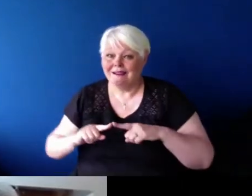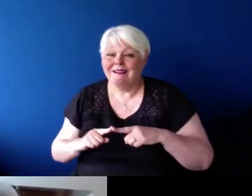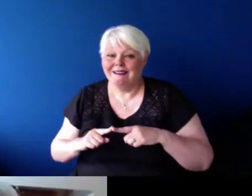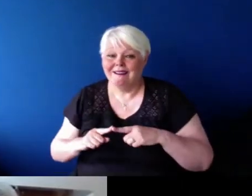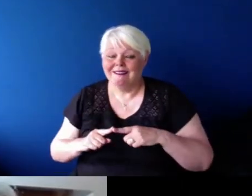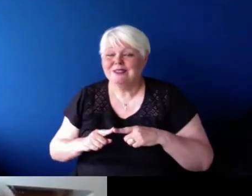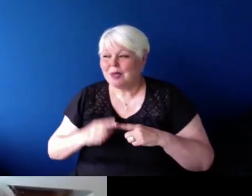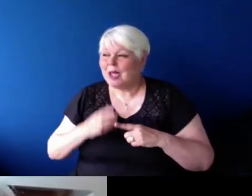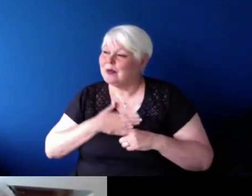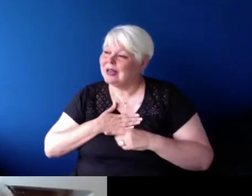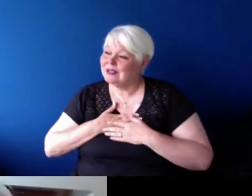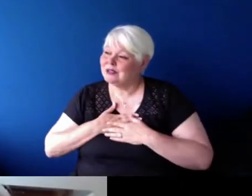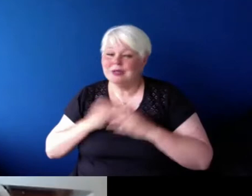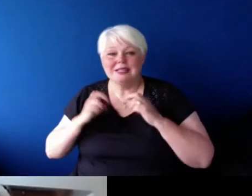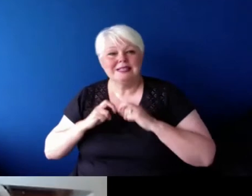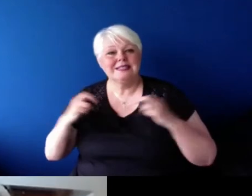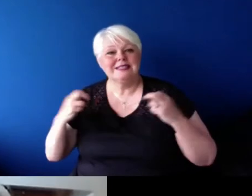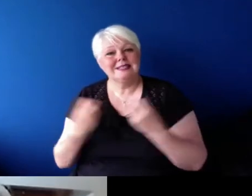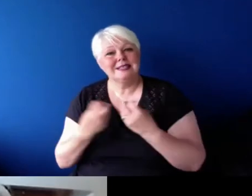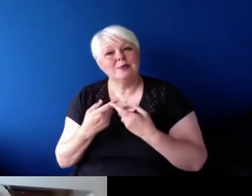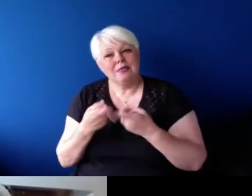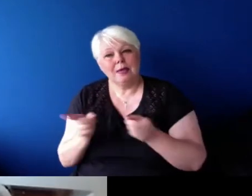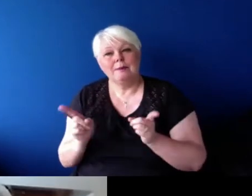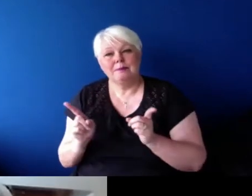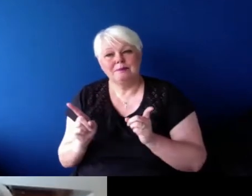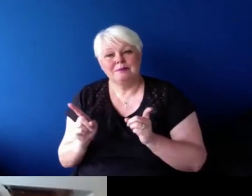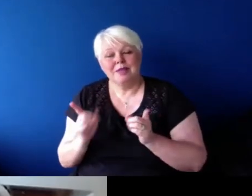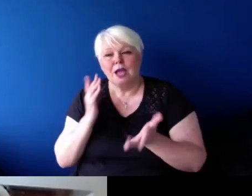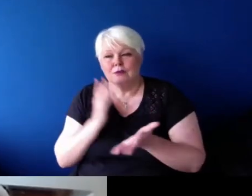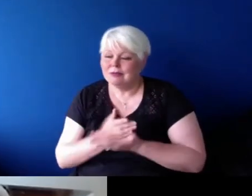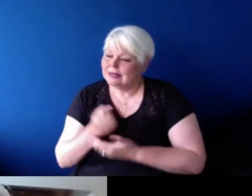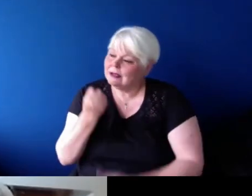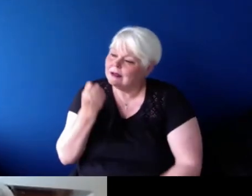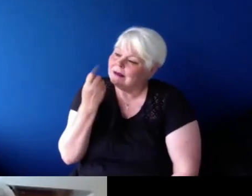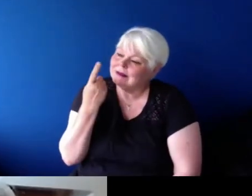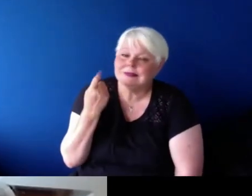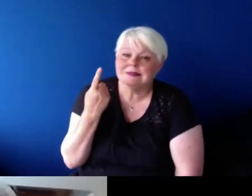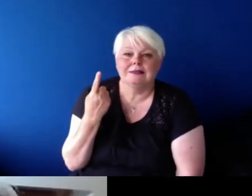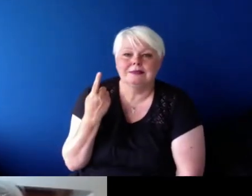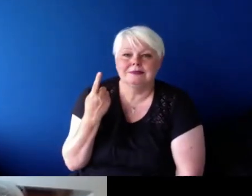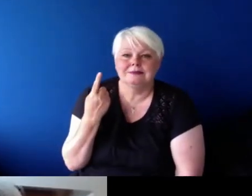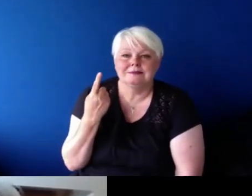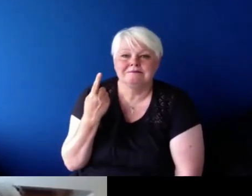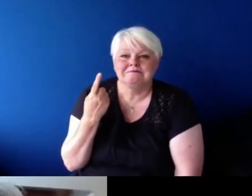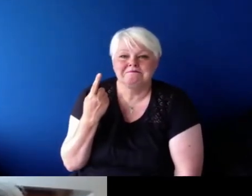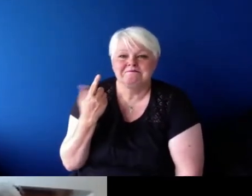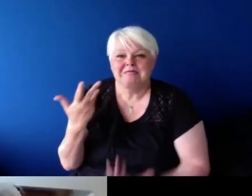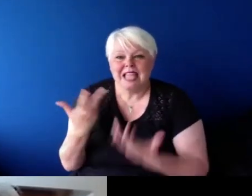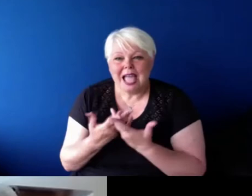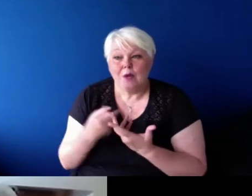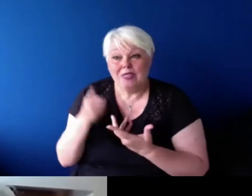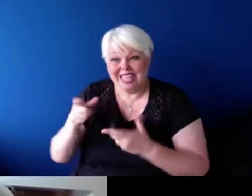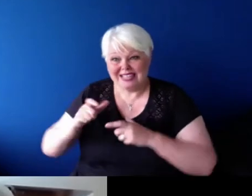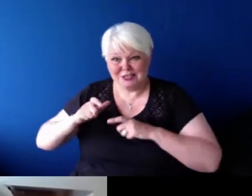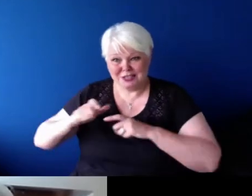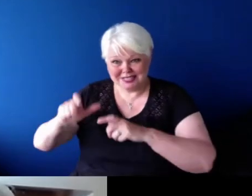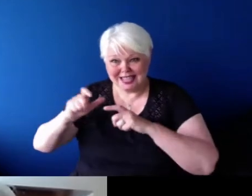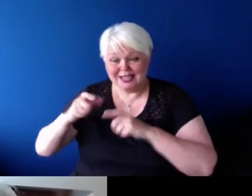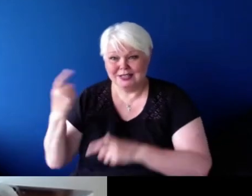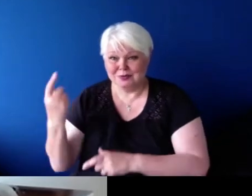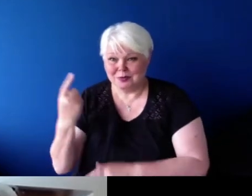like to sit with them and I would like to really understand how they sustain who they are.